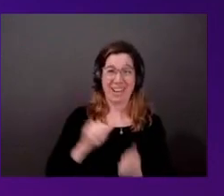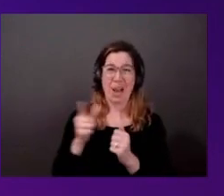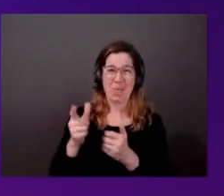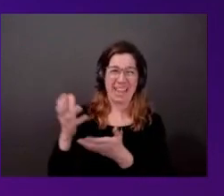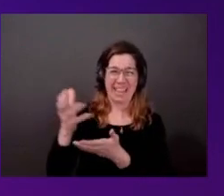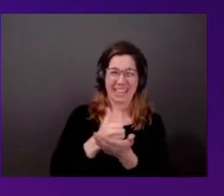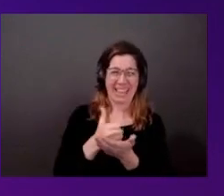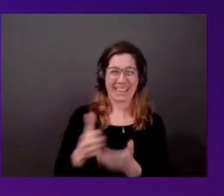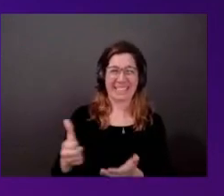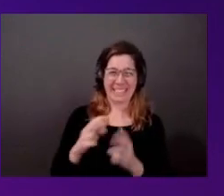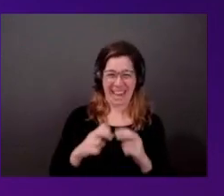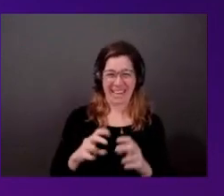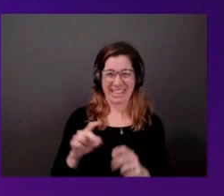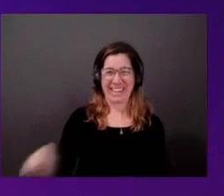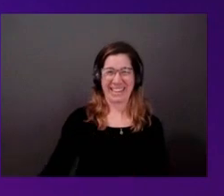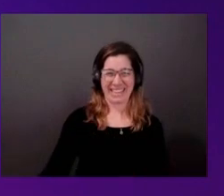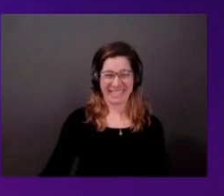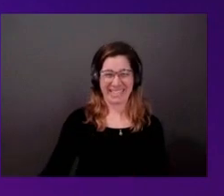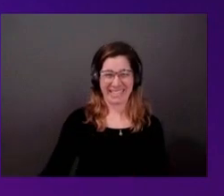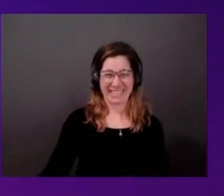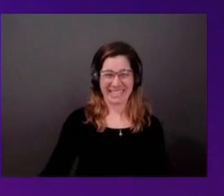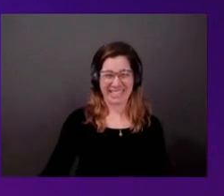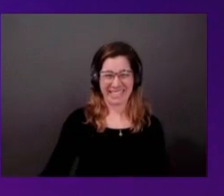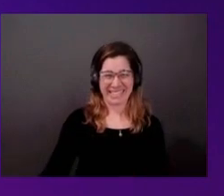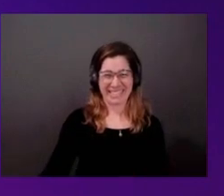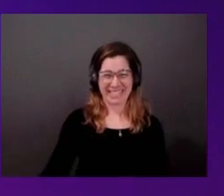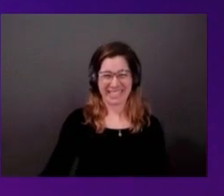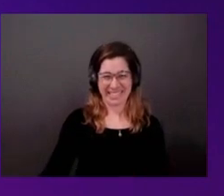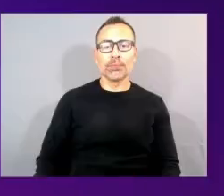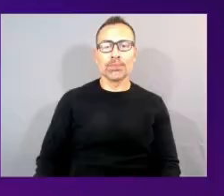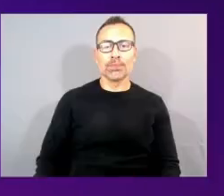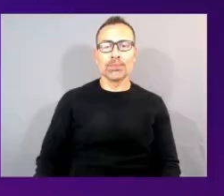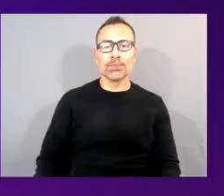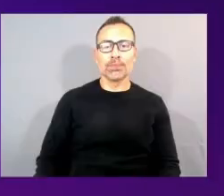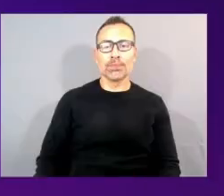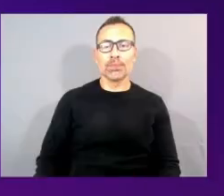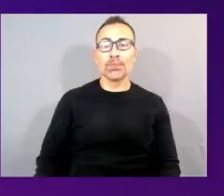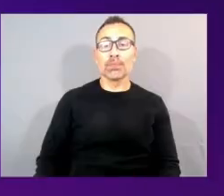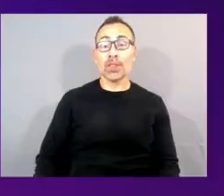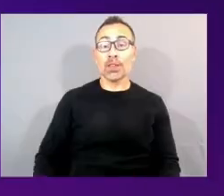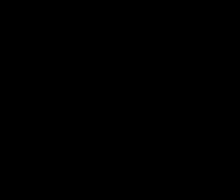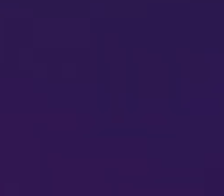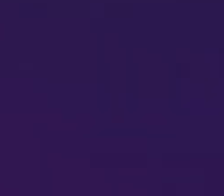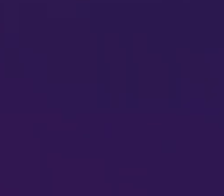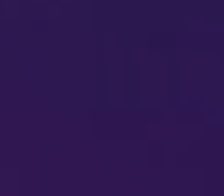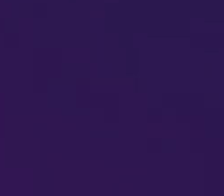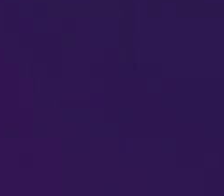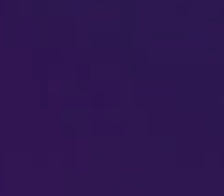their factory floor with AWS IoT services. Thank you all for joining us for the IoT session.